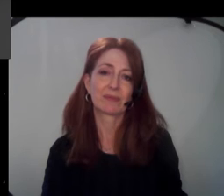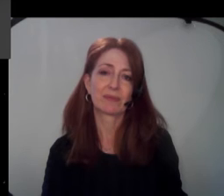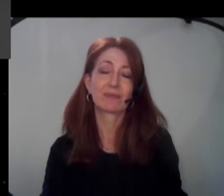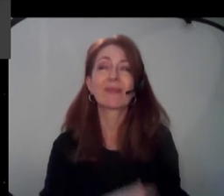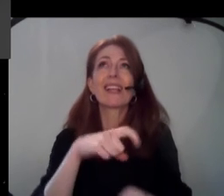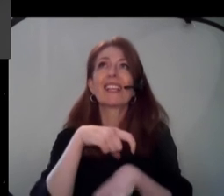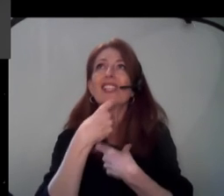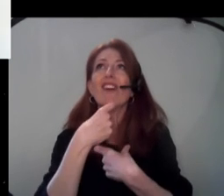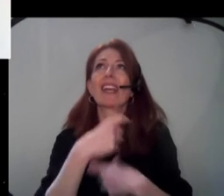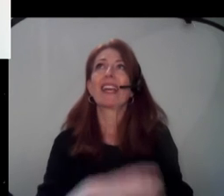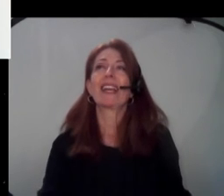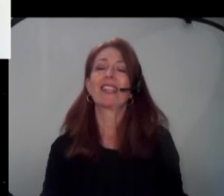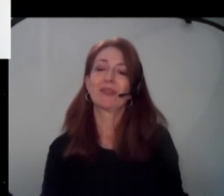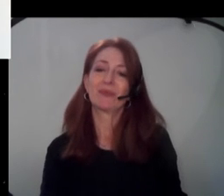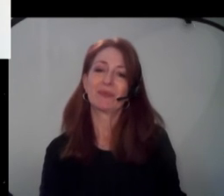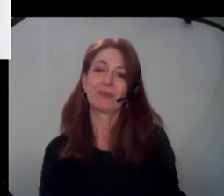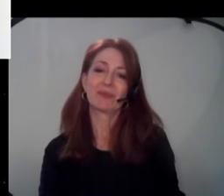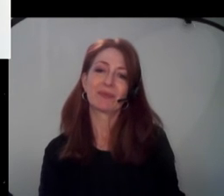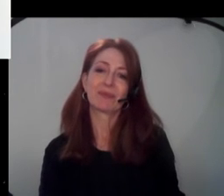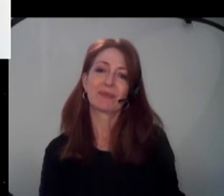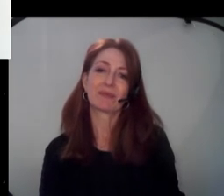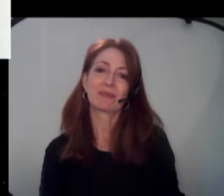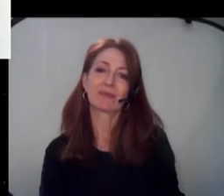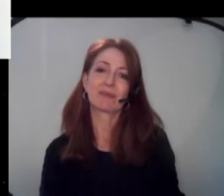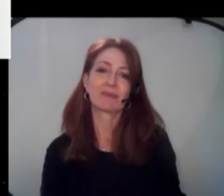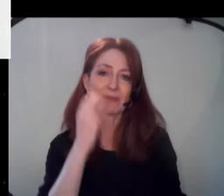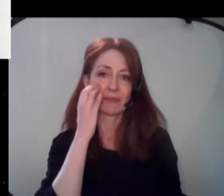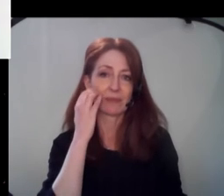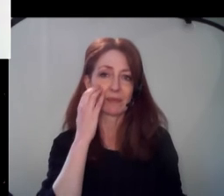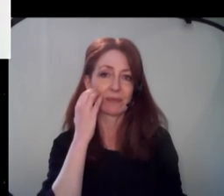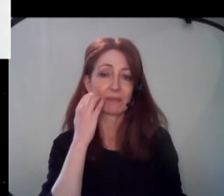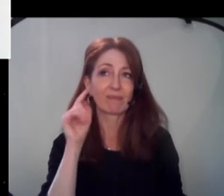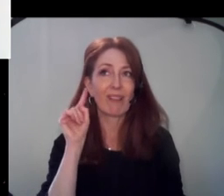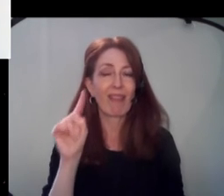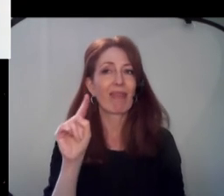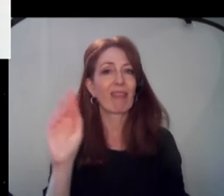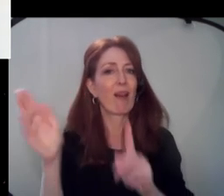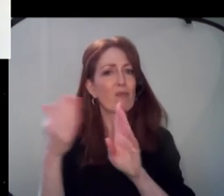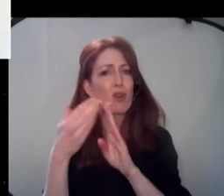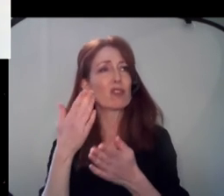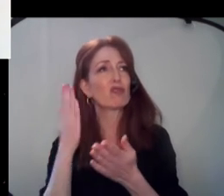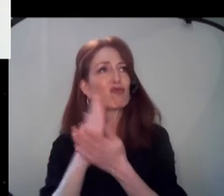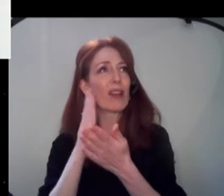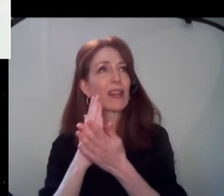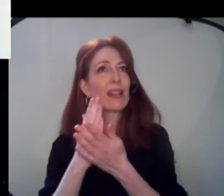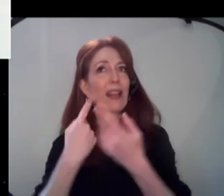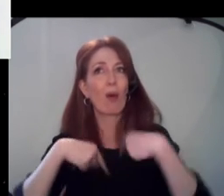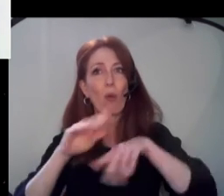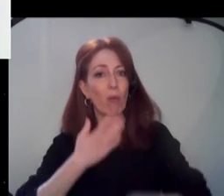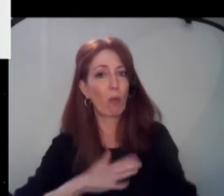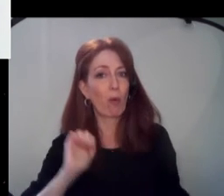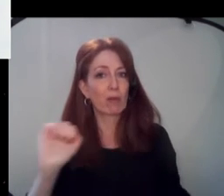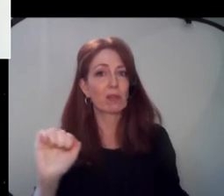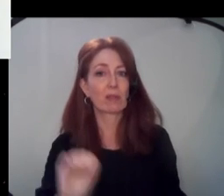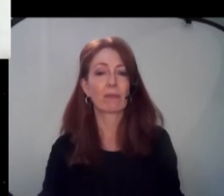because she, I mean, this work is really in demand from her patrons. I mean, particularly once she you know,